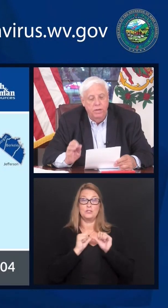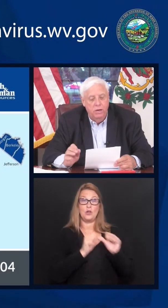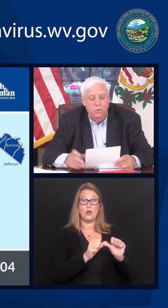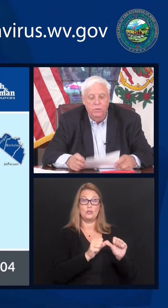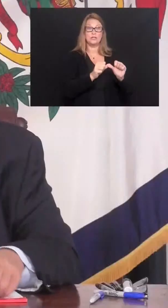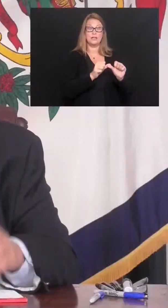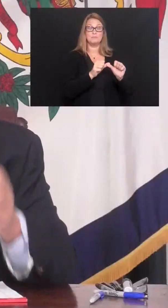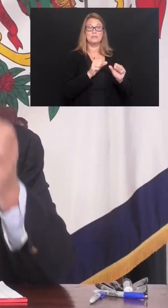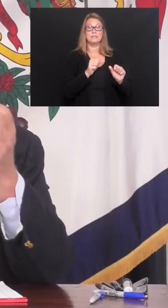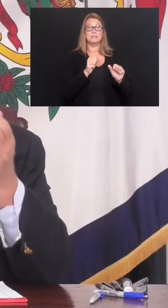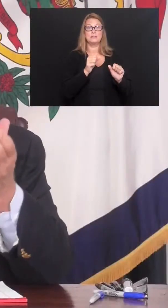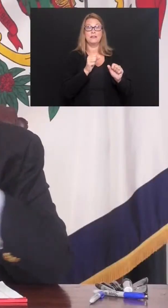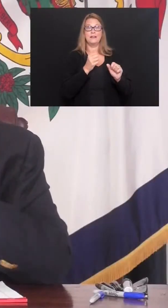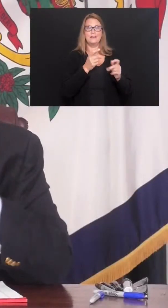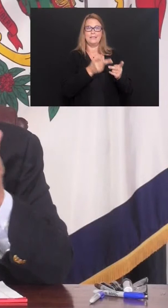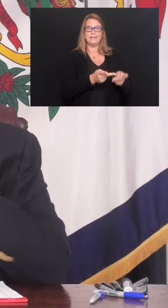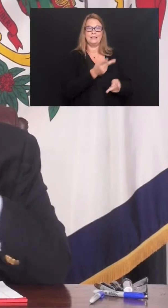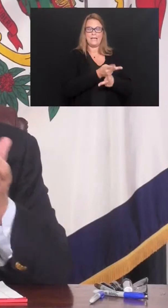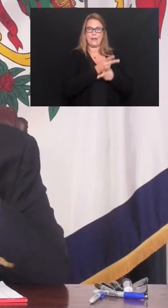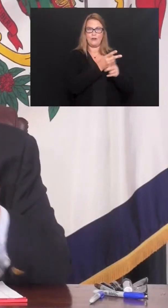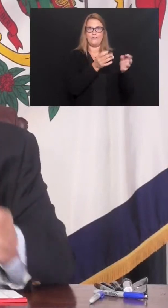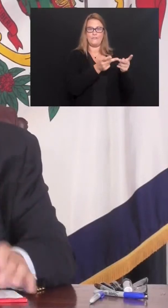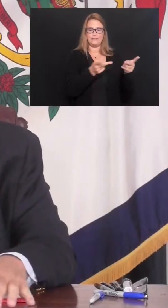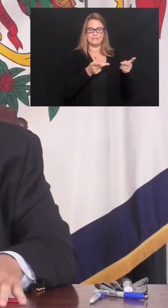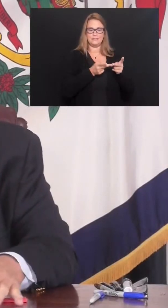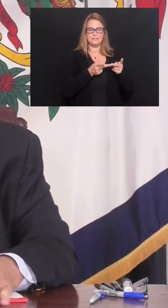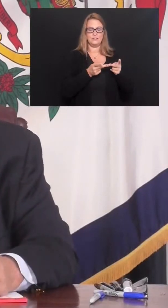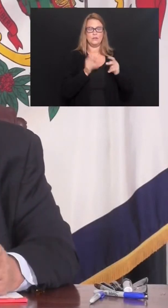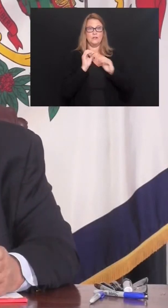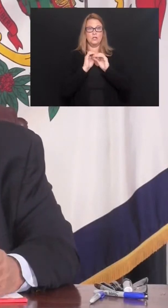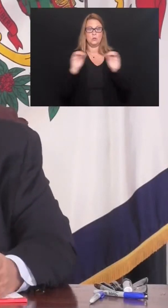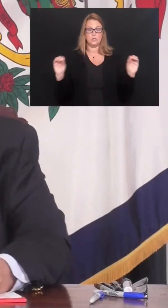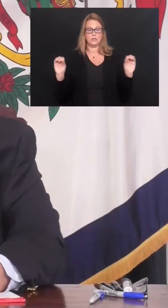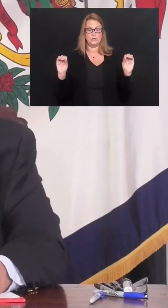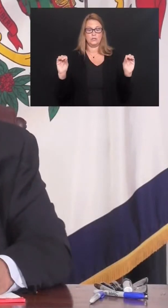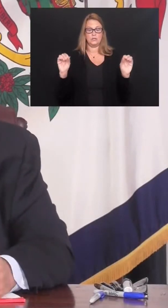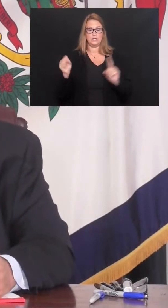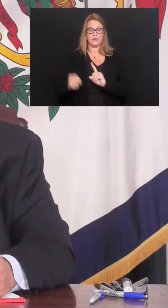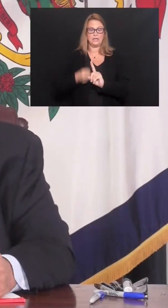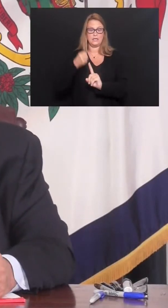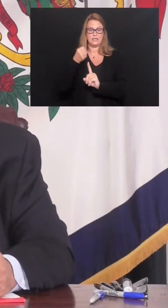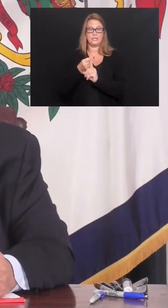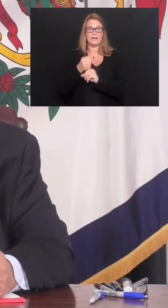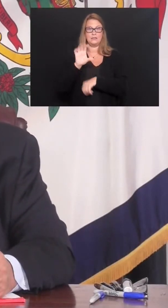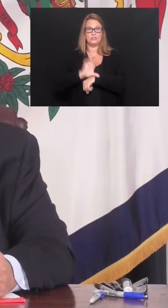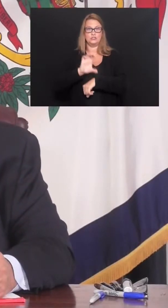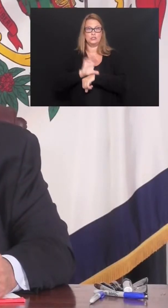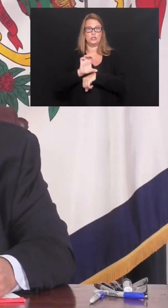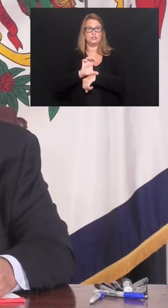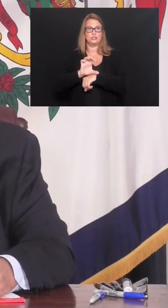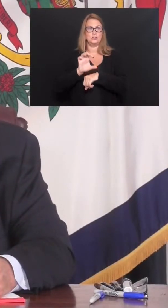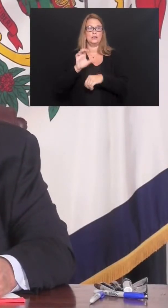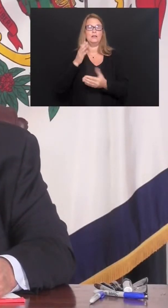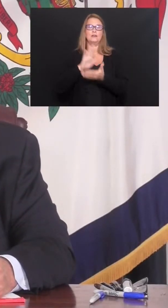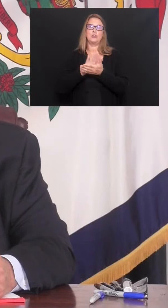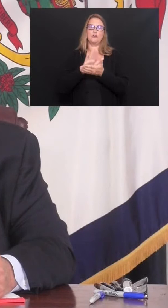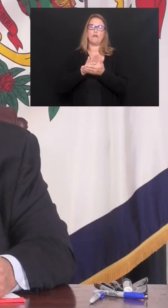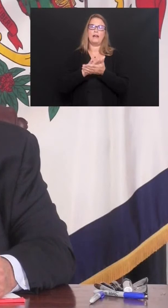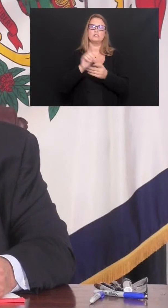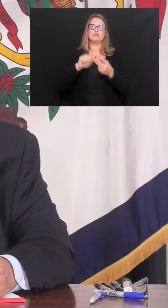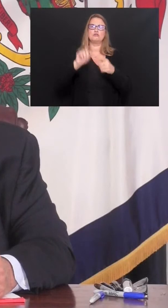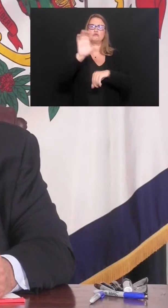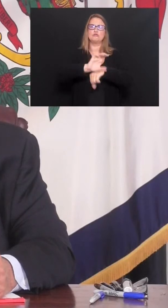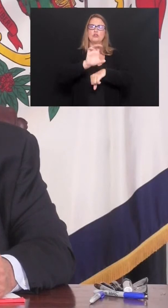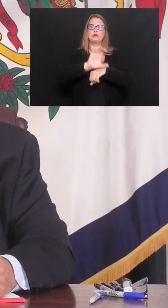have good gosh, it's good stuff. Great stuff. We have no outbreaks in our church communities. Way to go. I